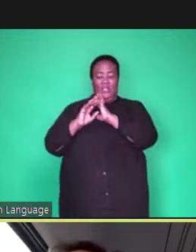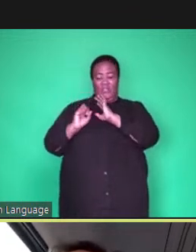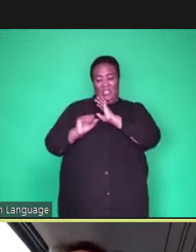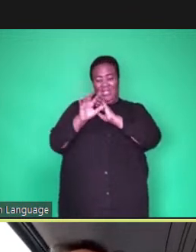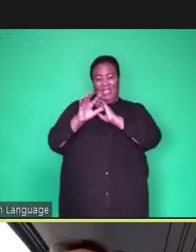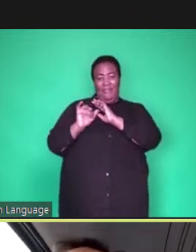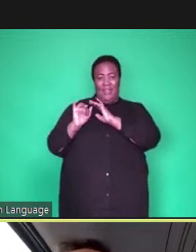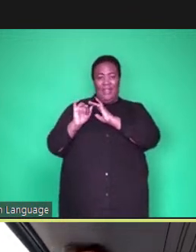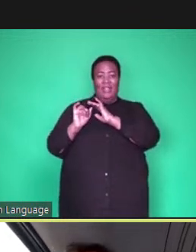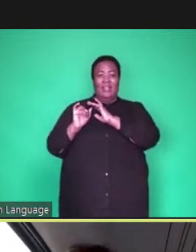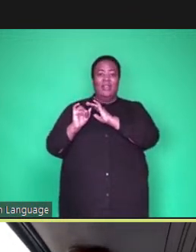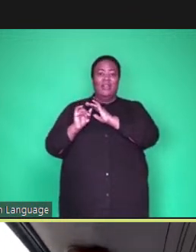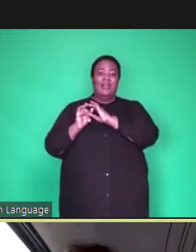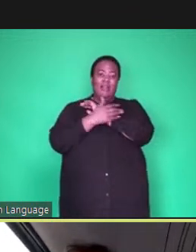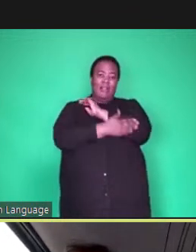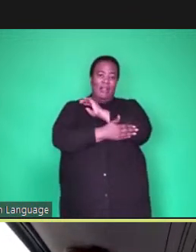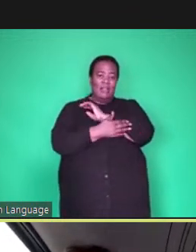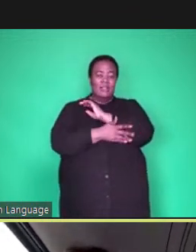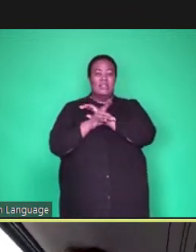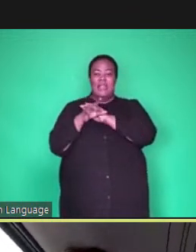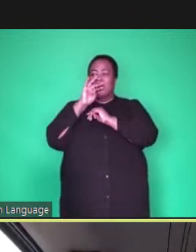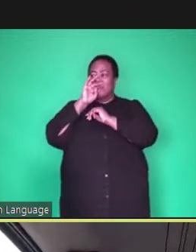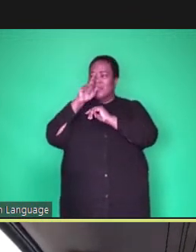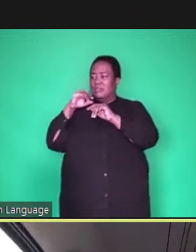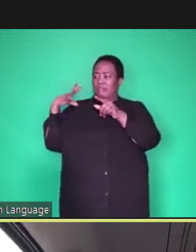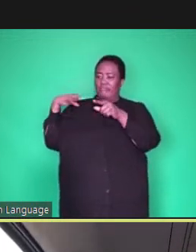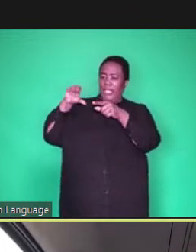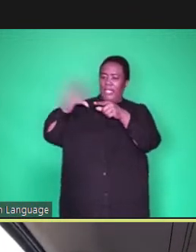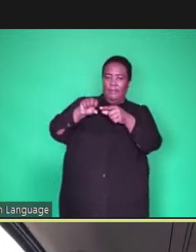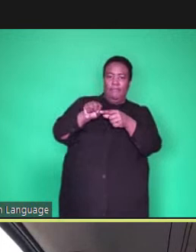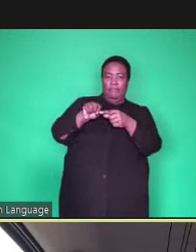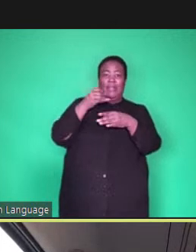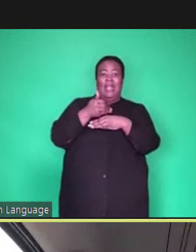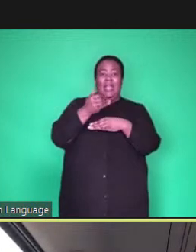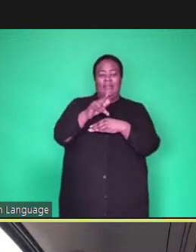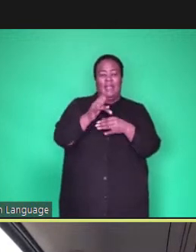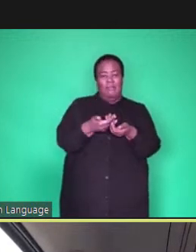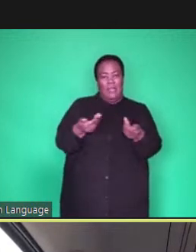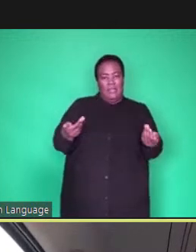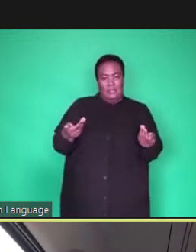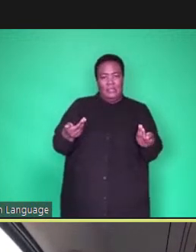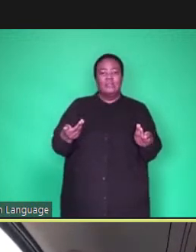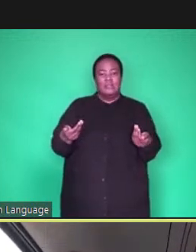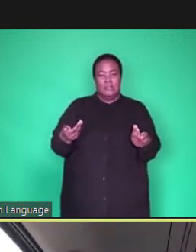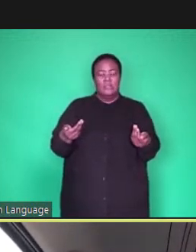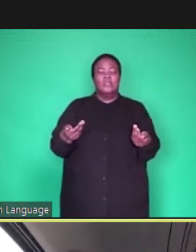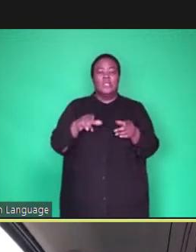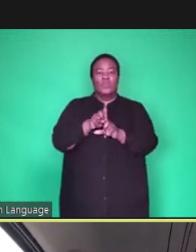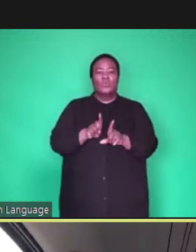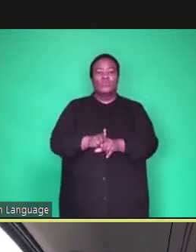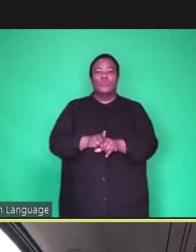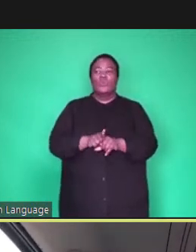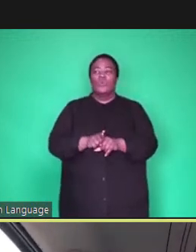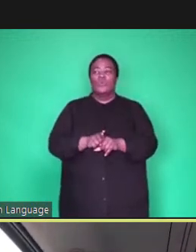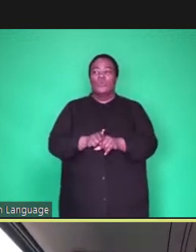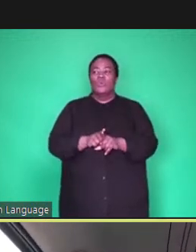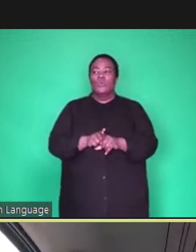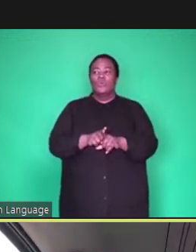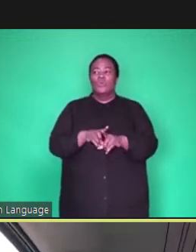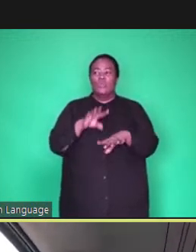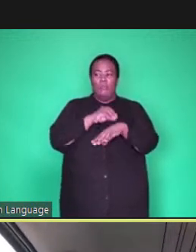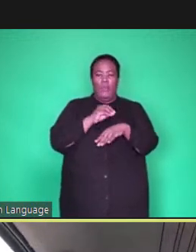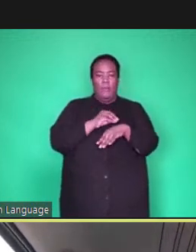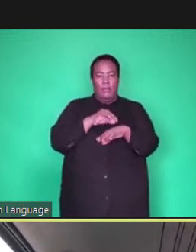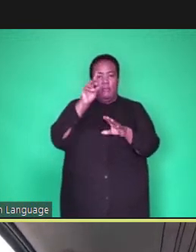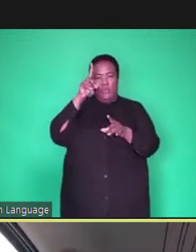lead to a catch-up effect after apartheid, and also the problem with the data